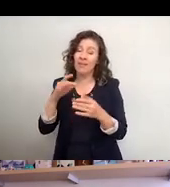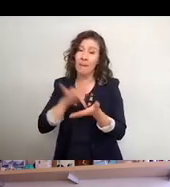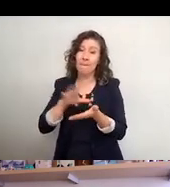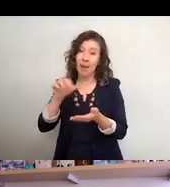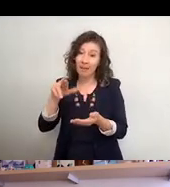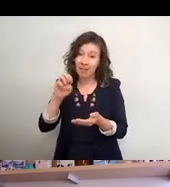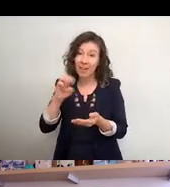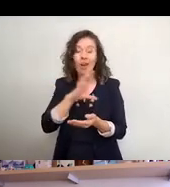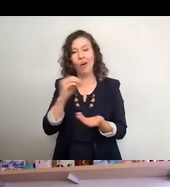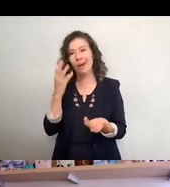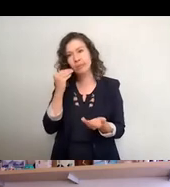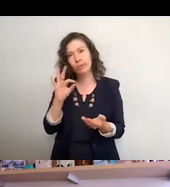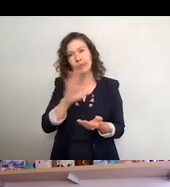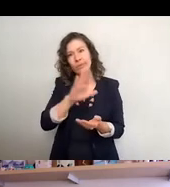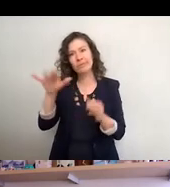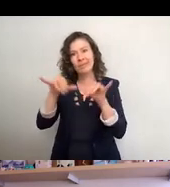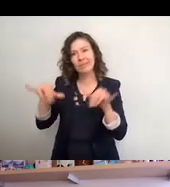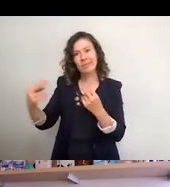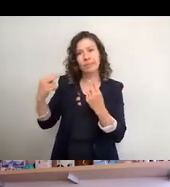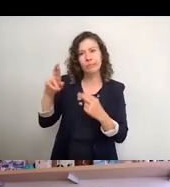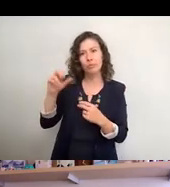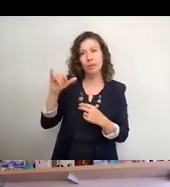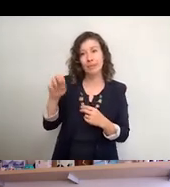as experiences of racism.